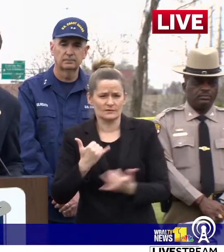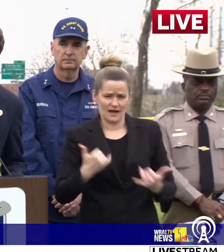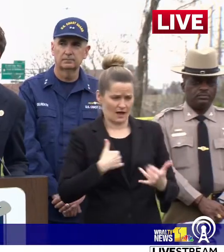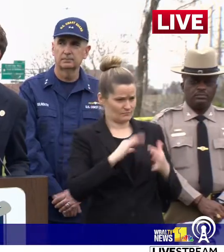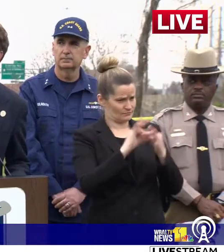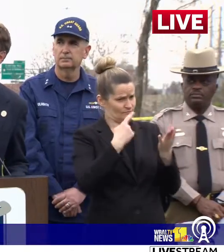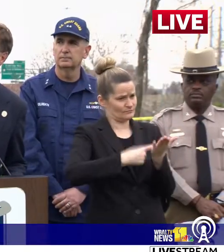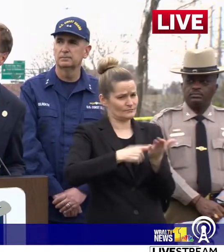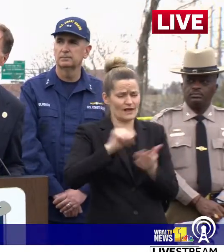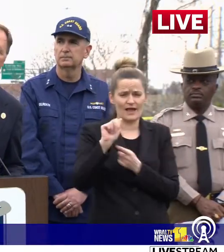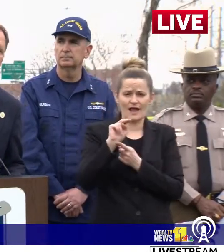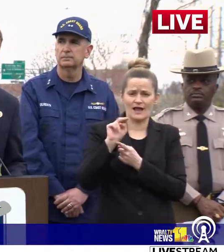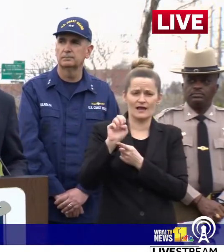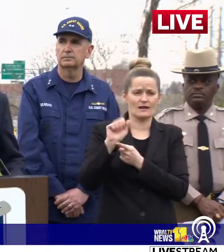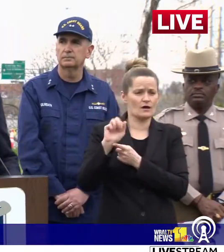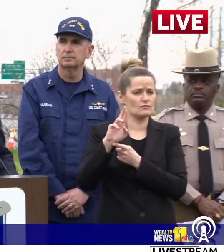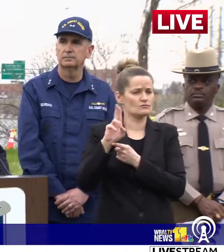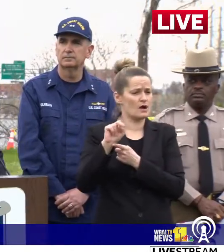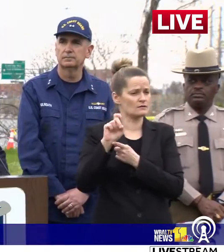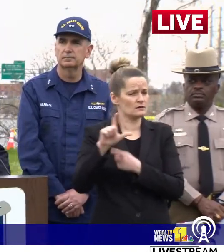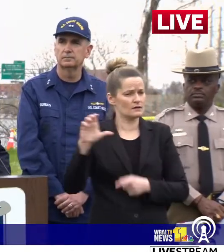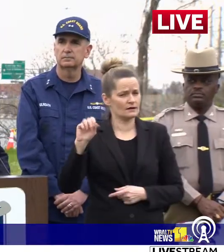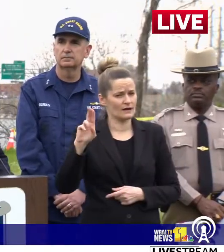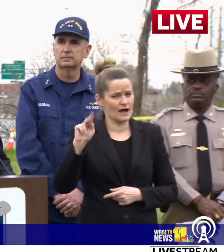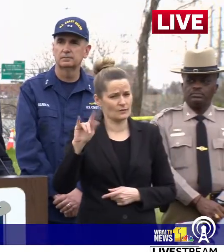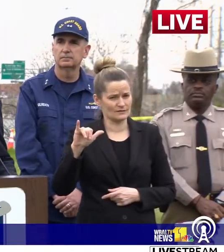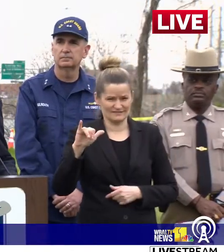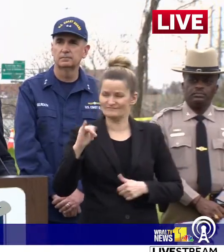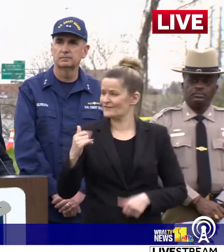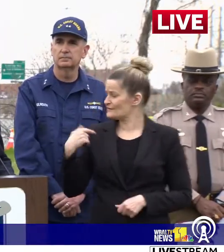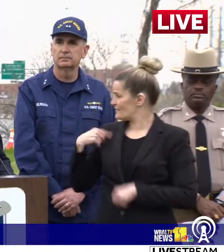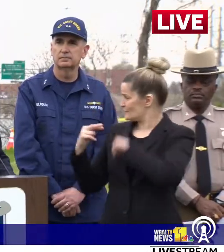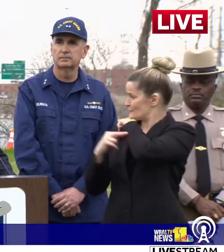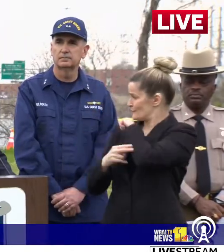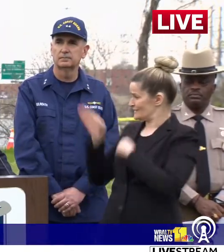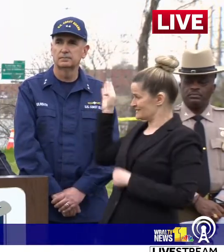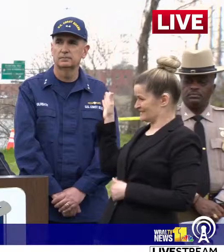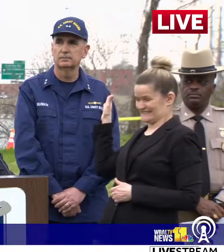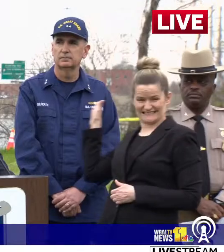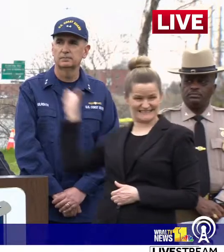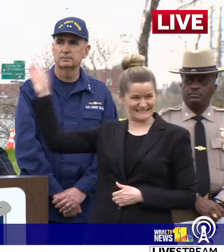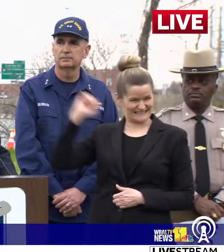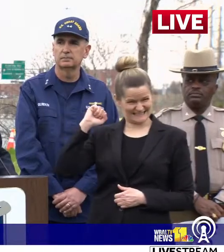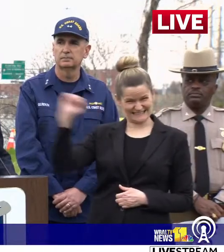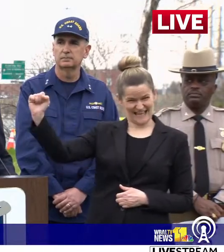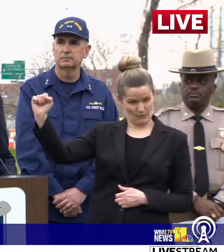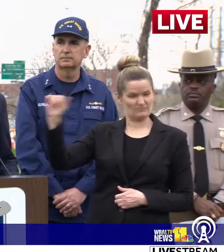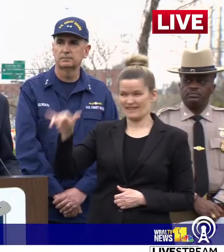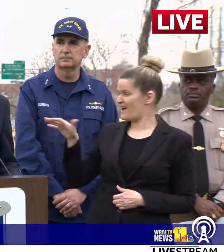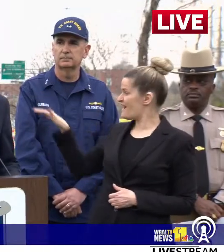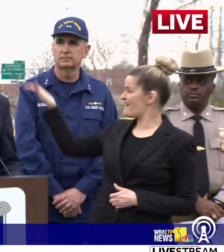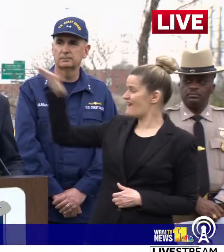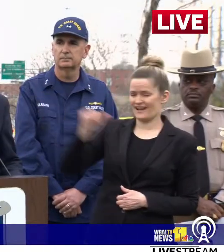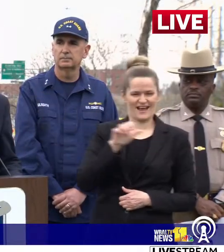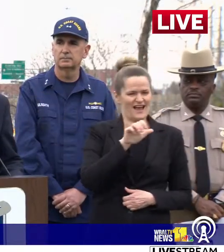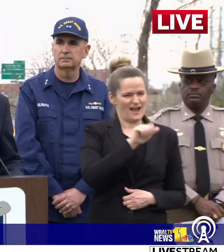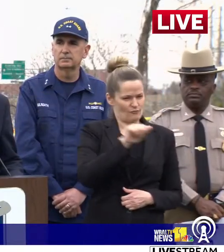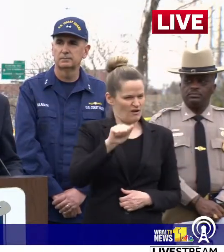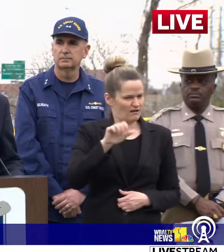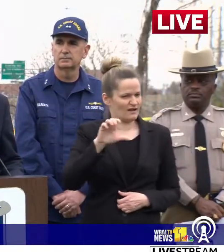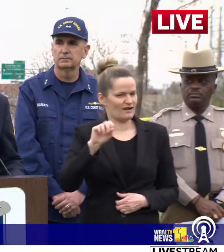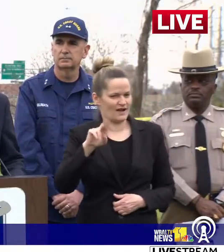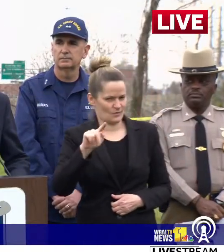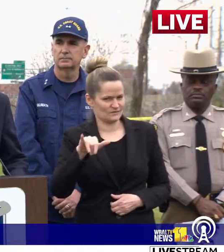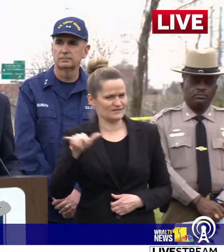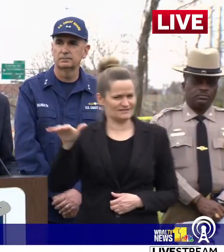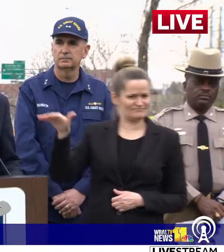businesses. So if you look across the river, everything south of the bridge is Anne Arundel County, all the way down to the Patuxent River. And